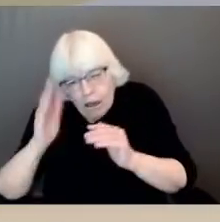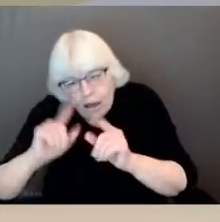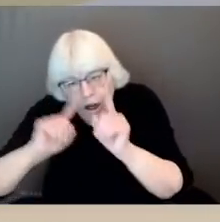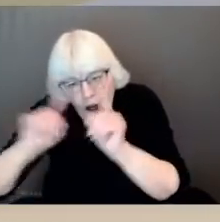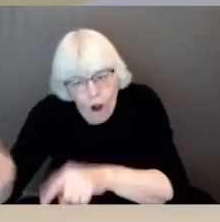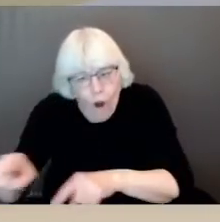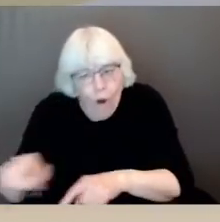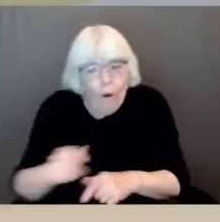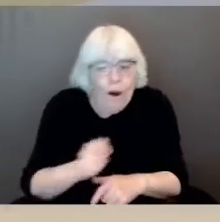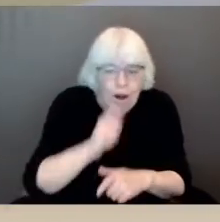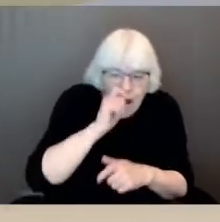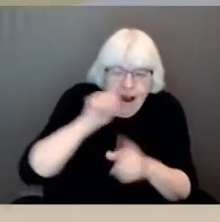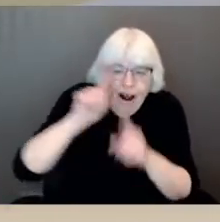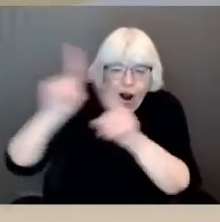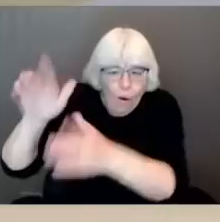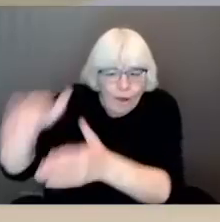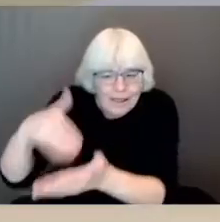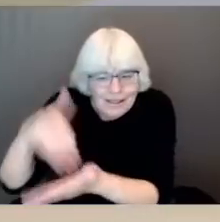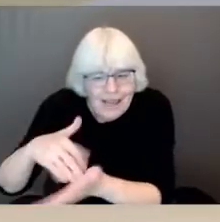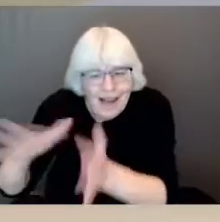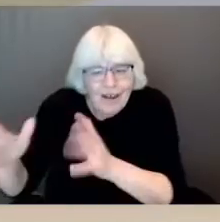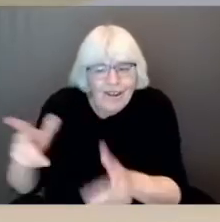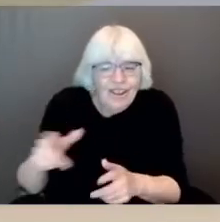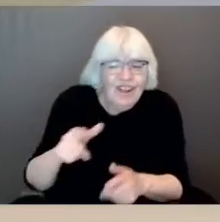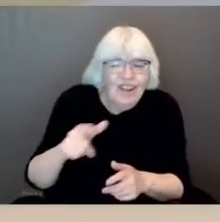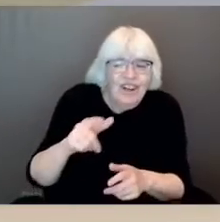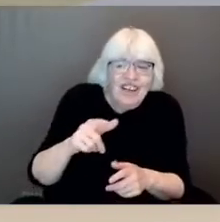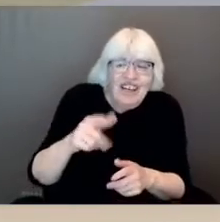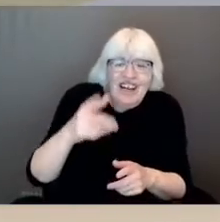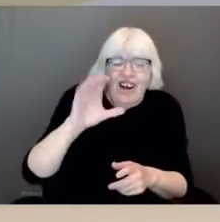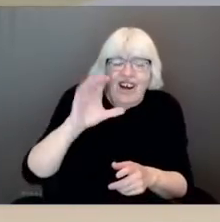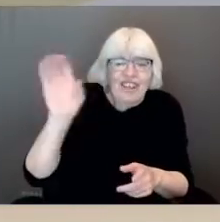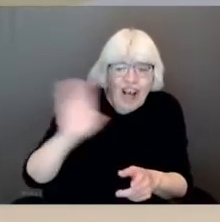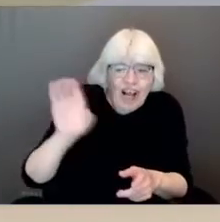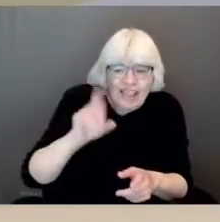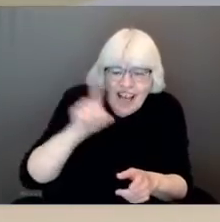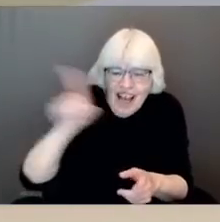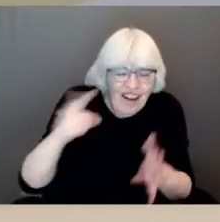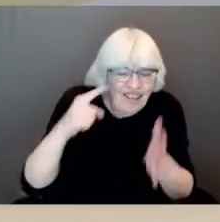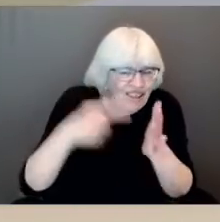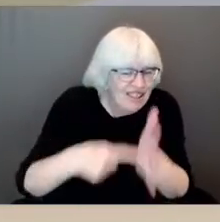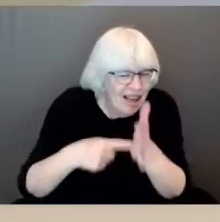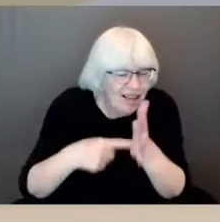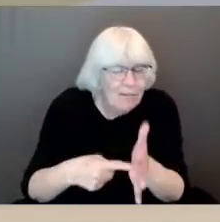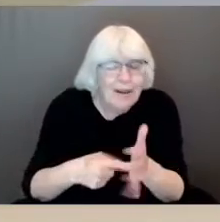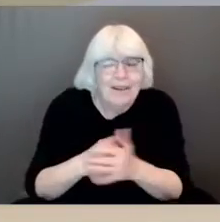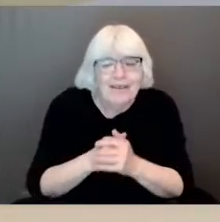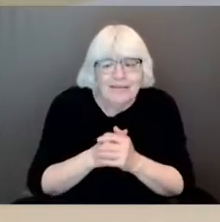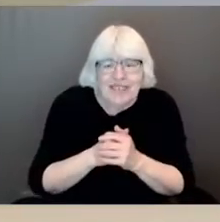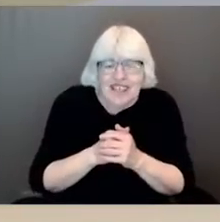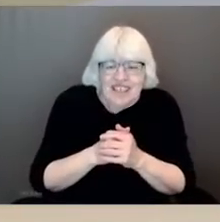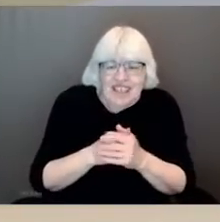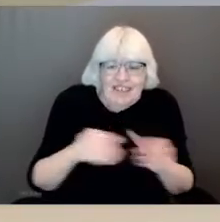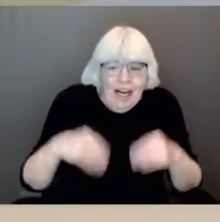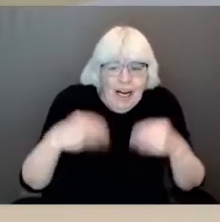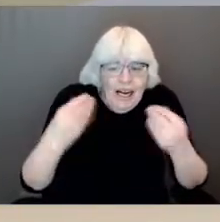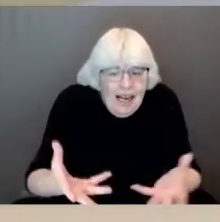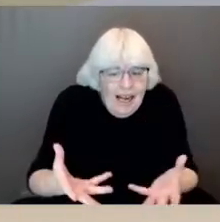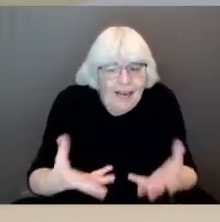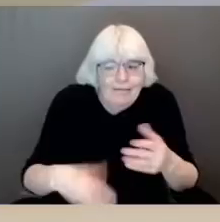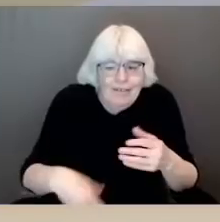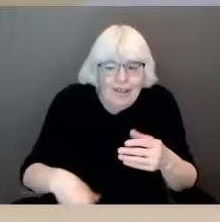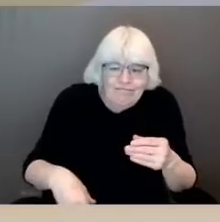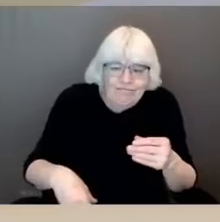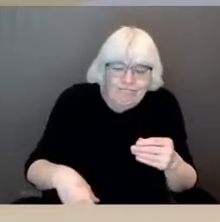Charlottetown. So this will be just one more way that there would be some access for some additional test kits. So